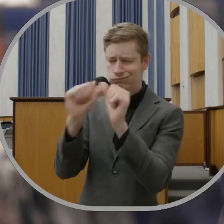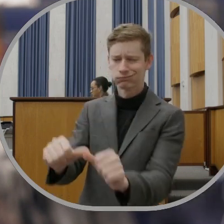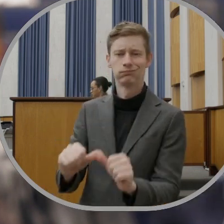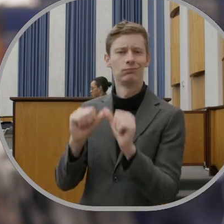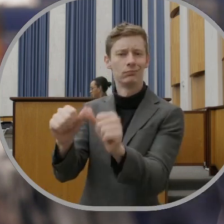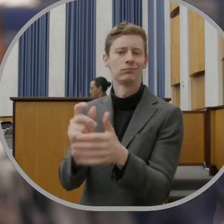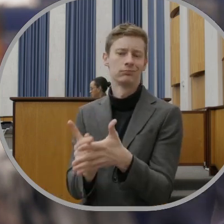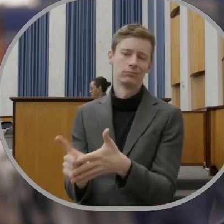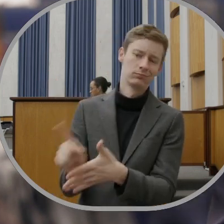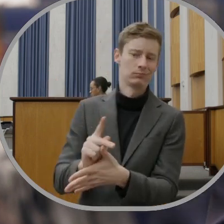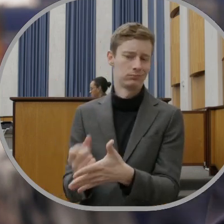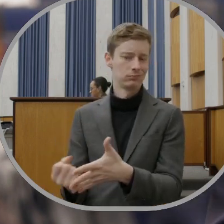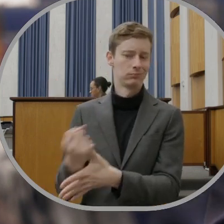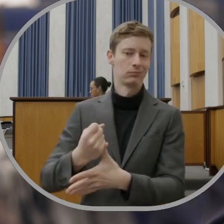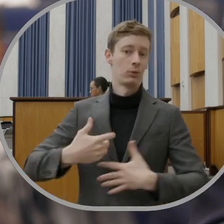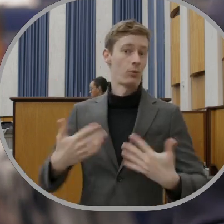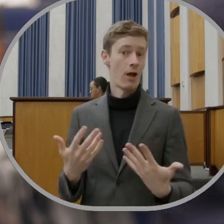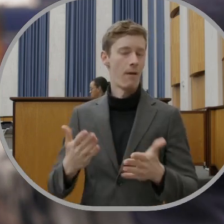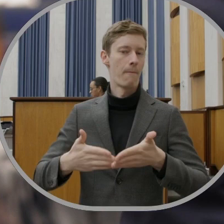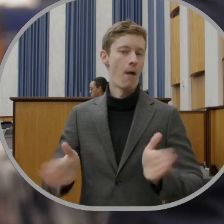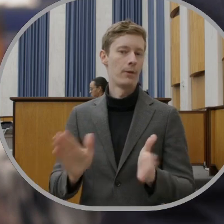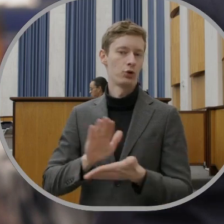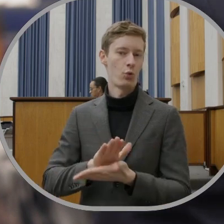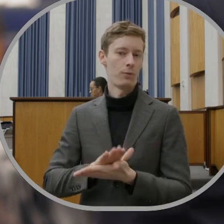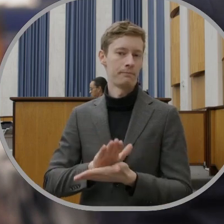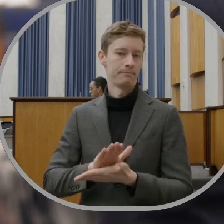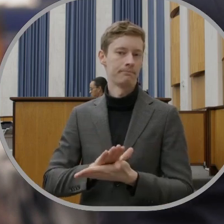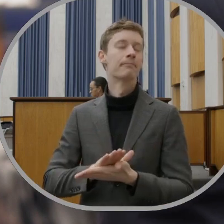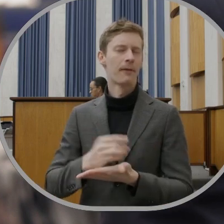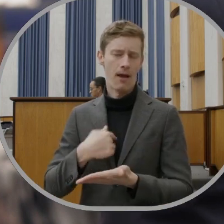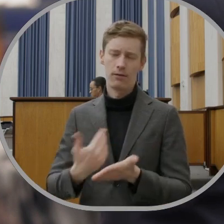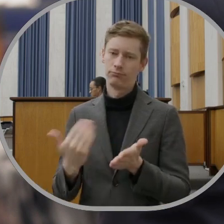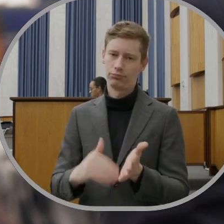public schools. As I've said time and time again,